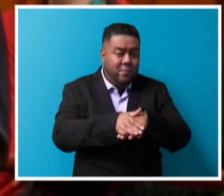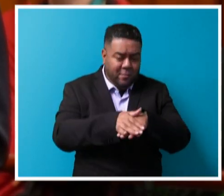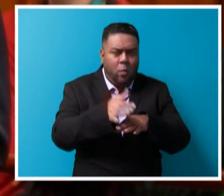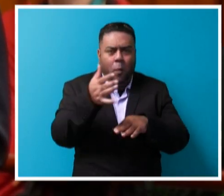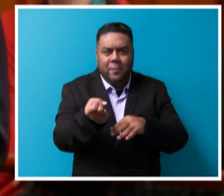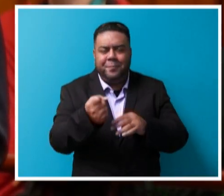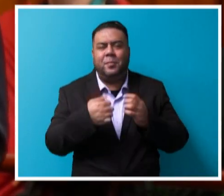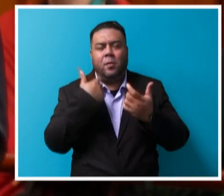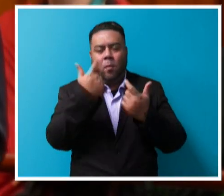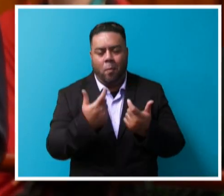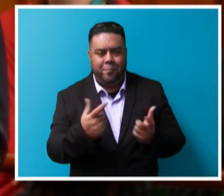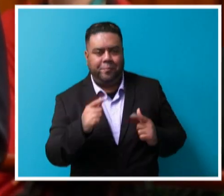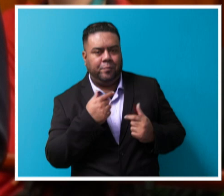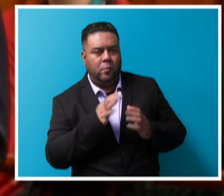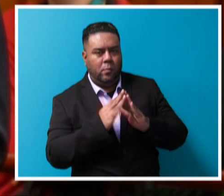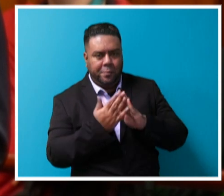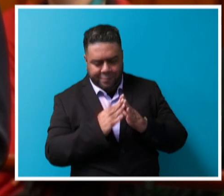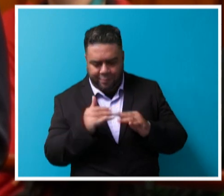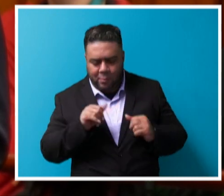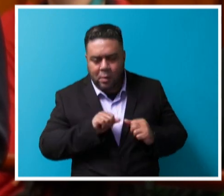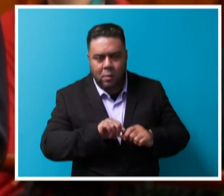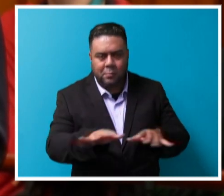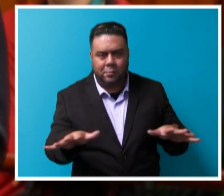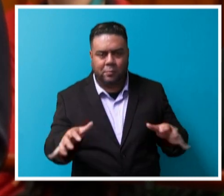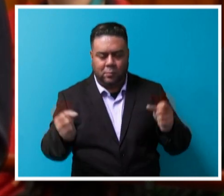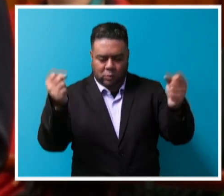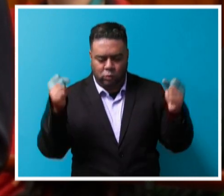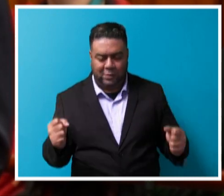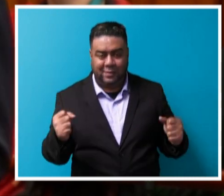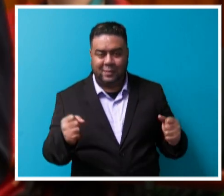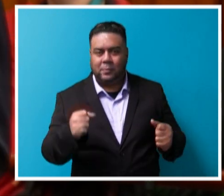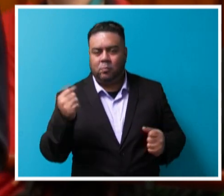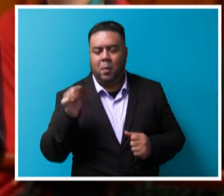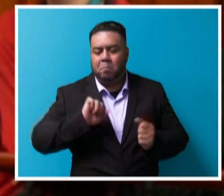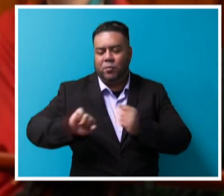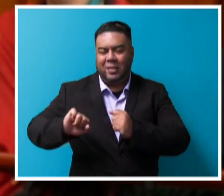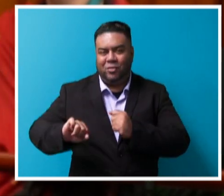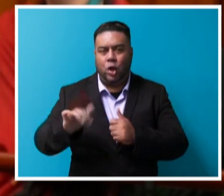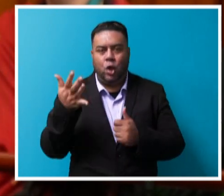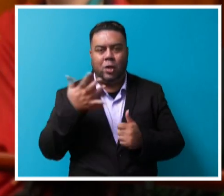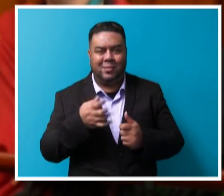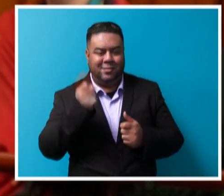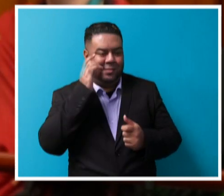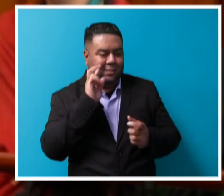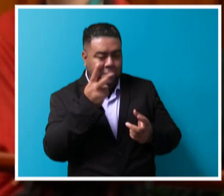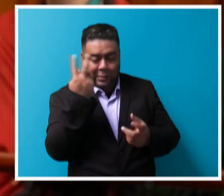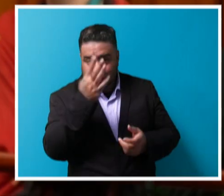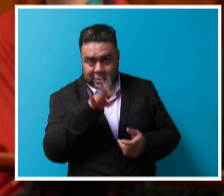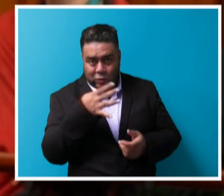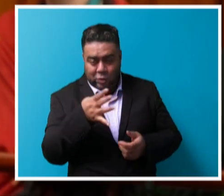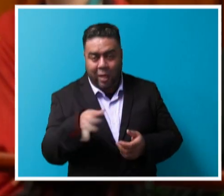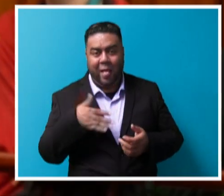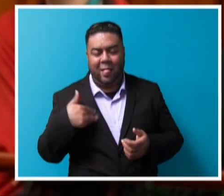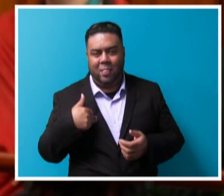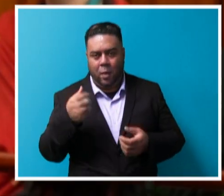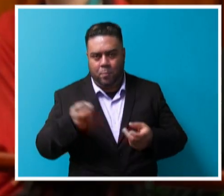to our communities by strengthening prevention, early detection, early intervention, and health promotion with